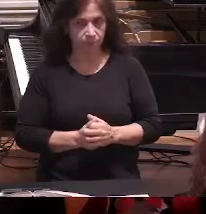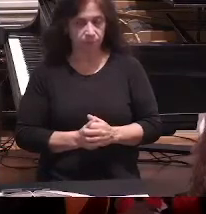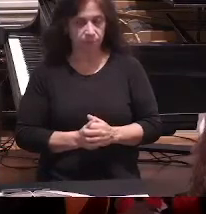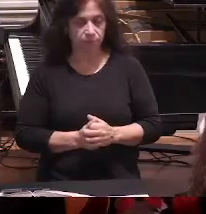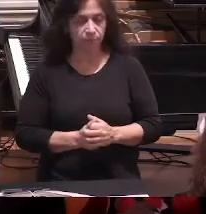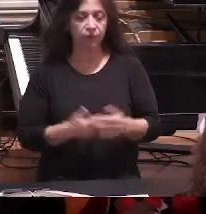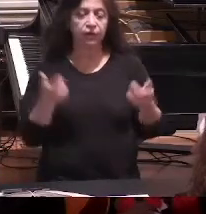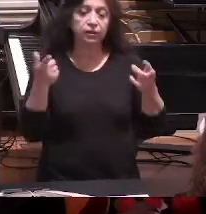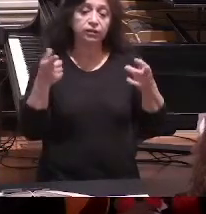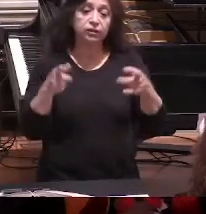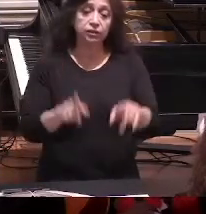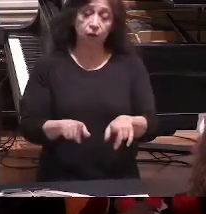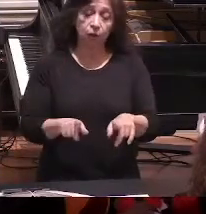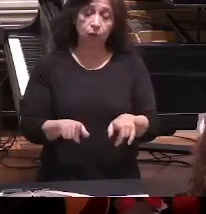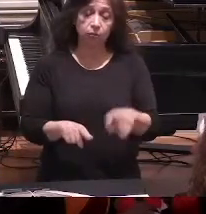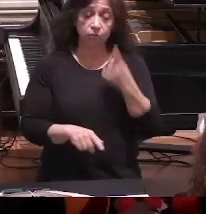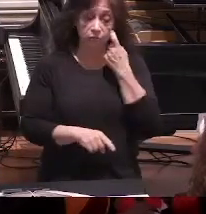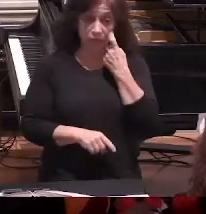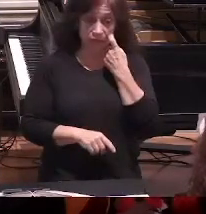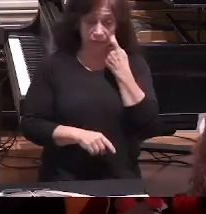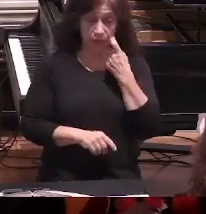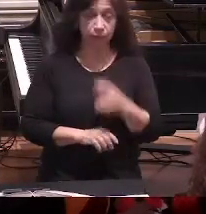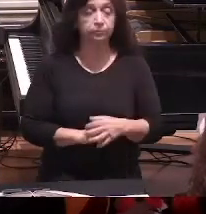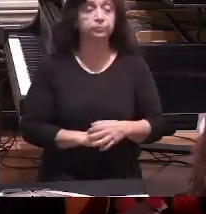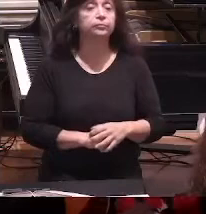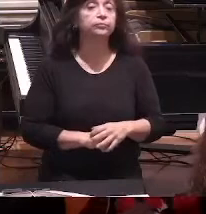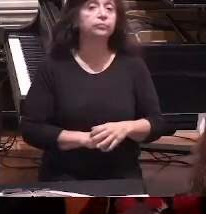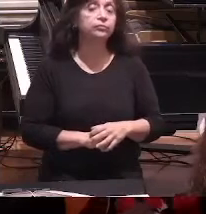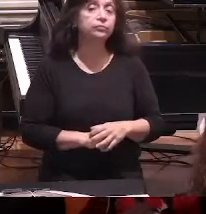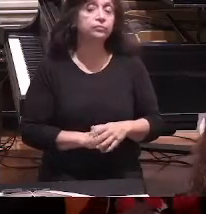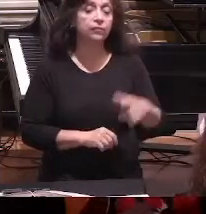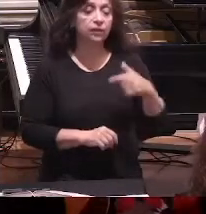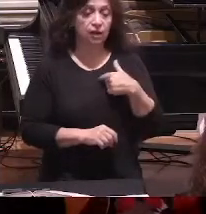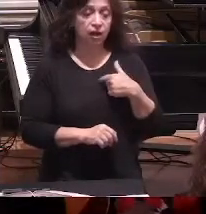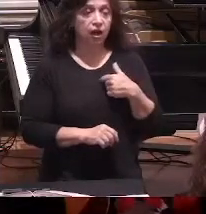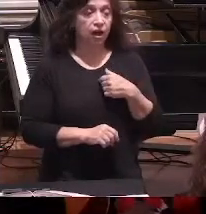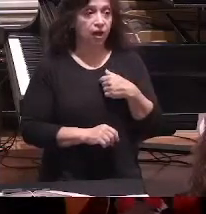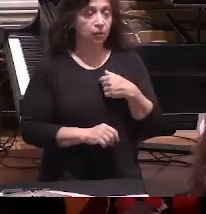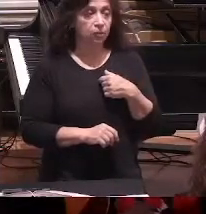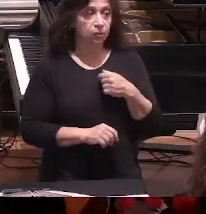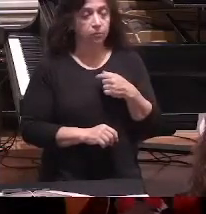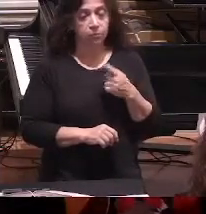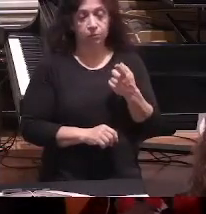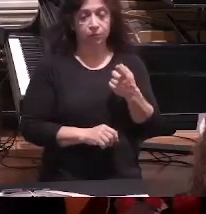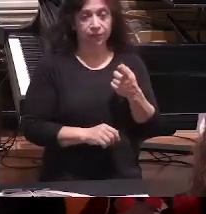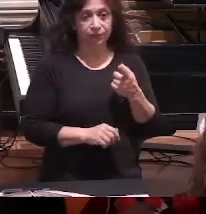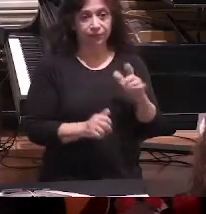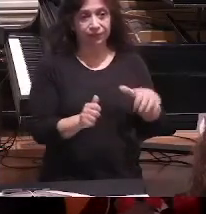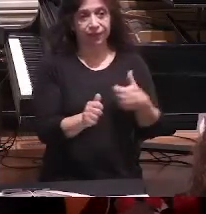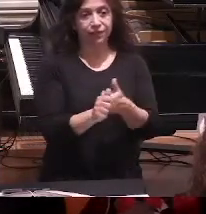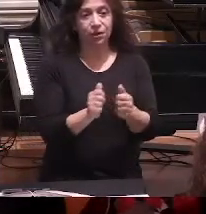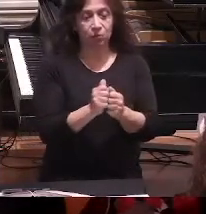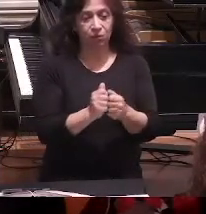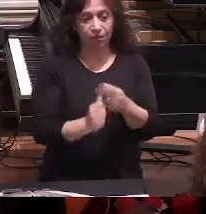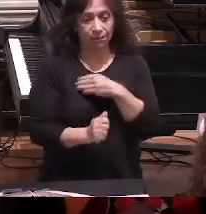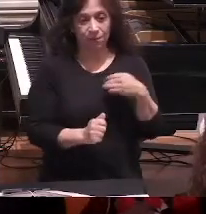So not so long ago, I was catching up with a member of this